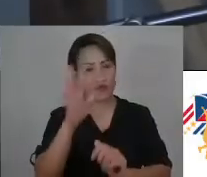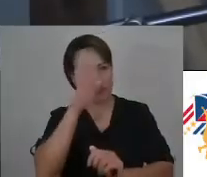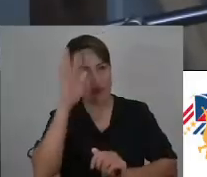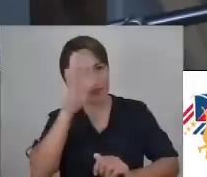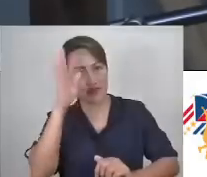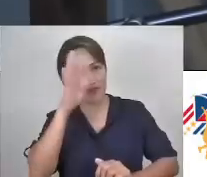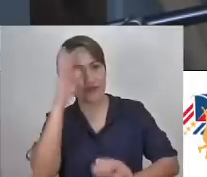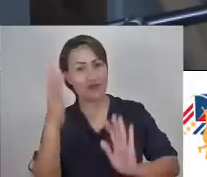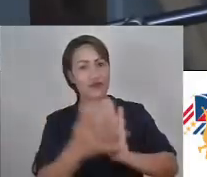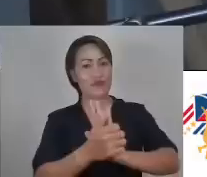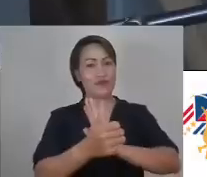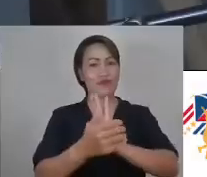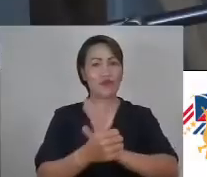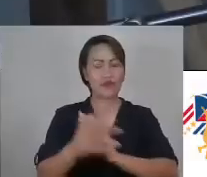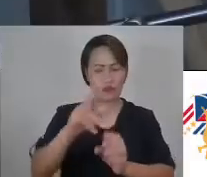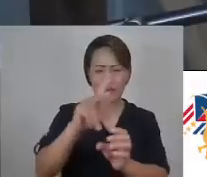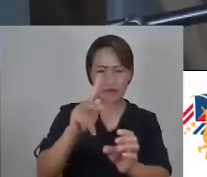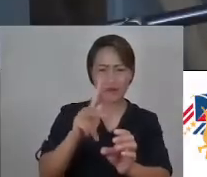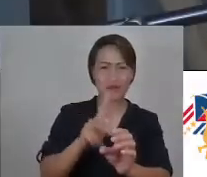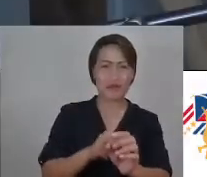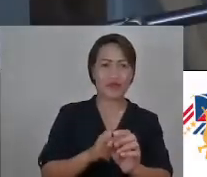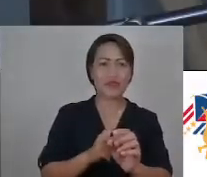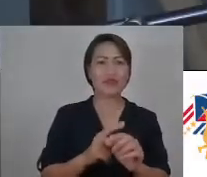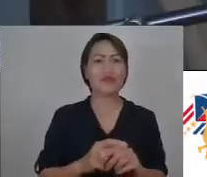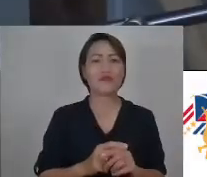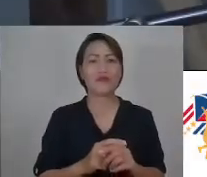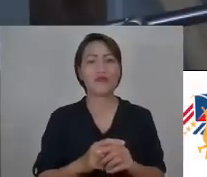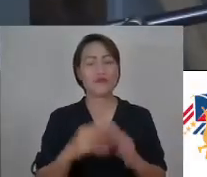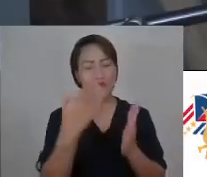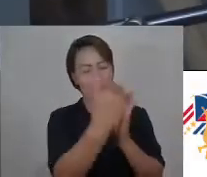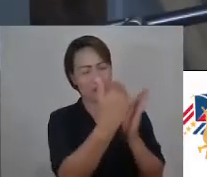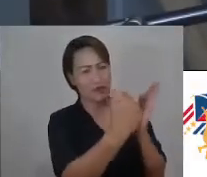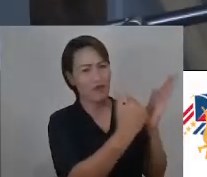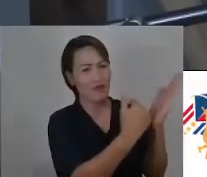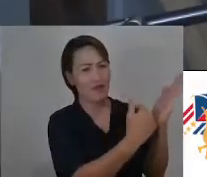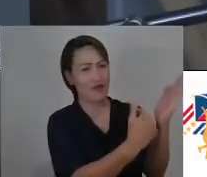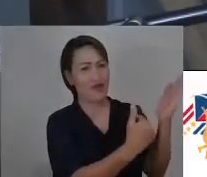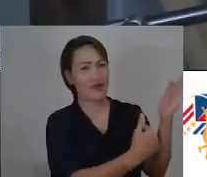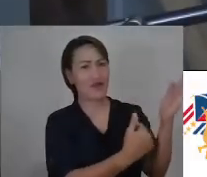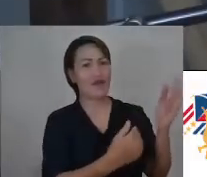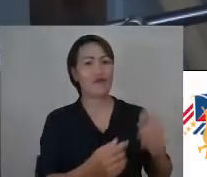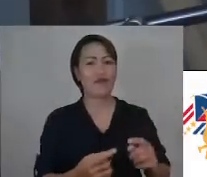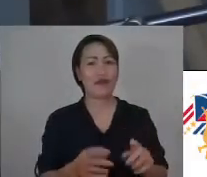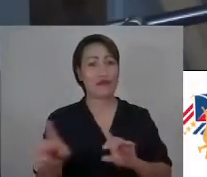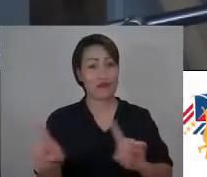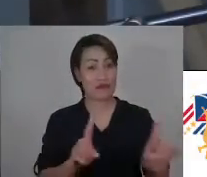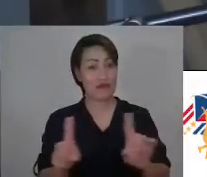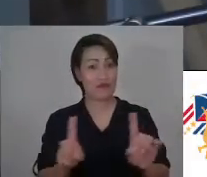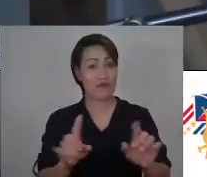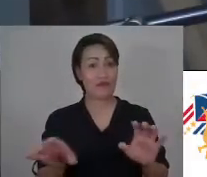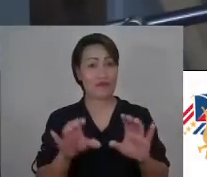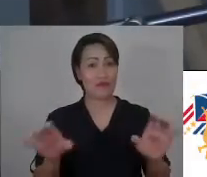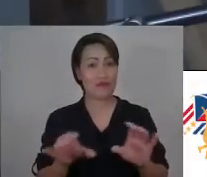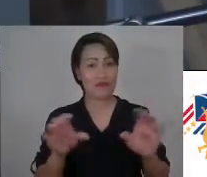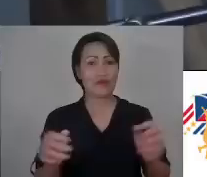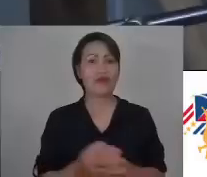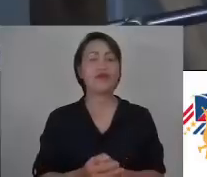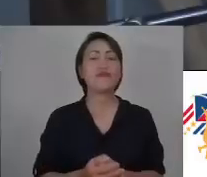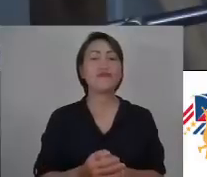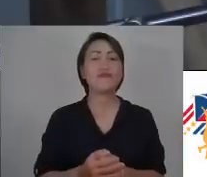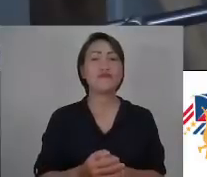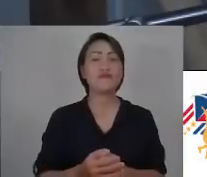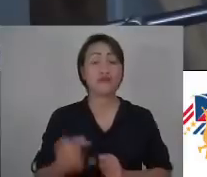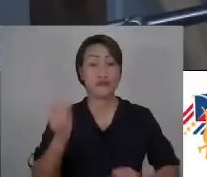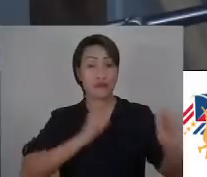they participate in the following categories and events. Ciencicula, a video